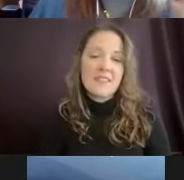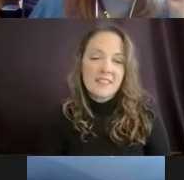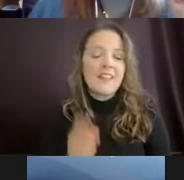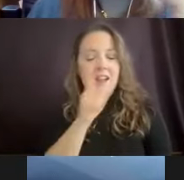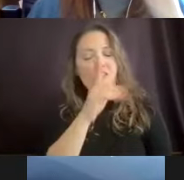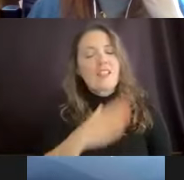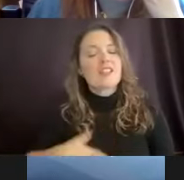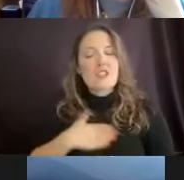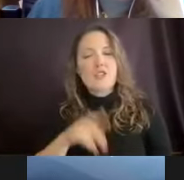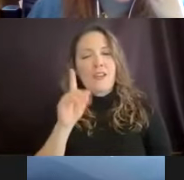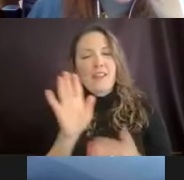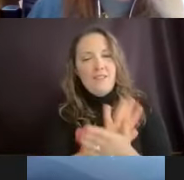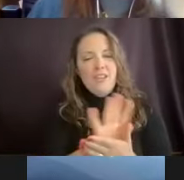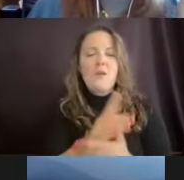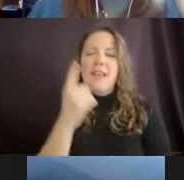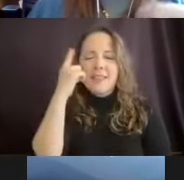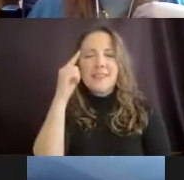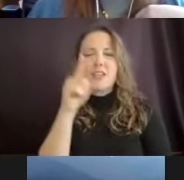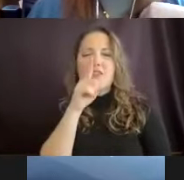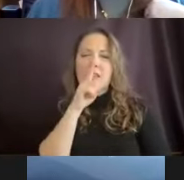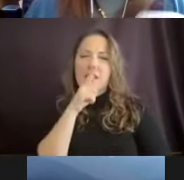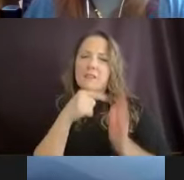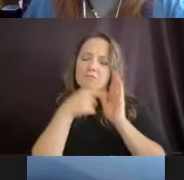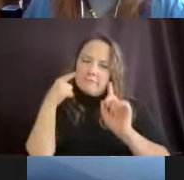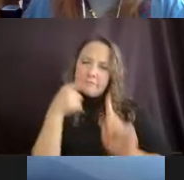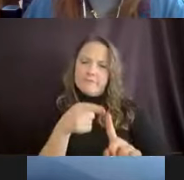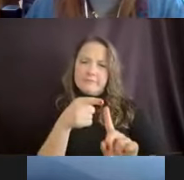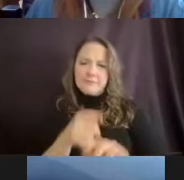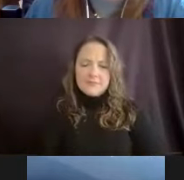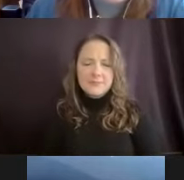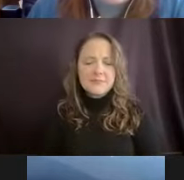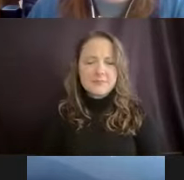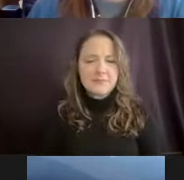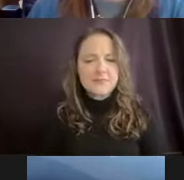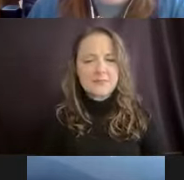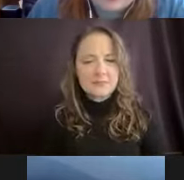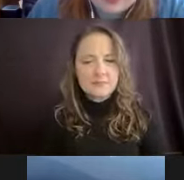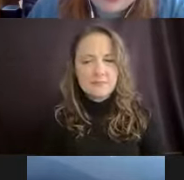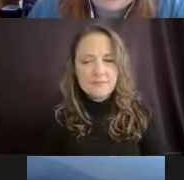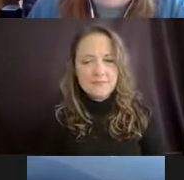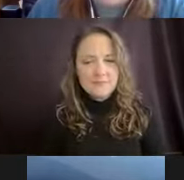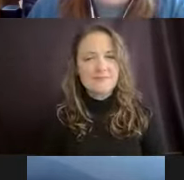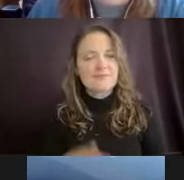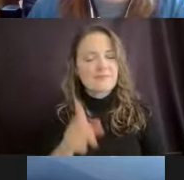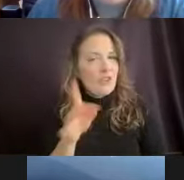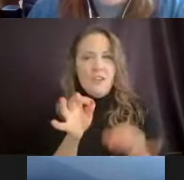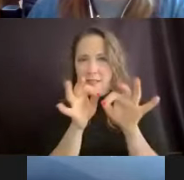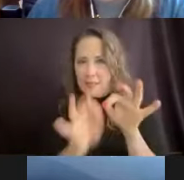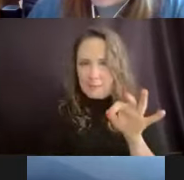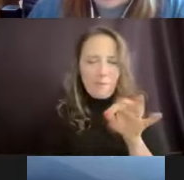particular video. I think it gets to the heart of the matter. Gets to the point very simply that